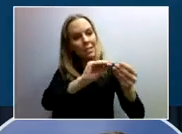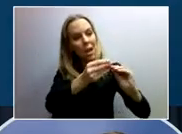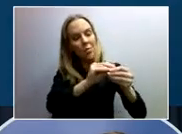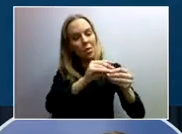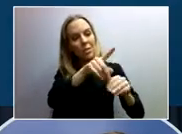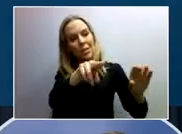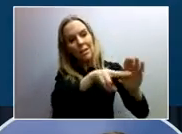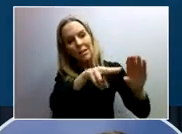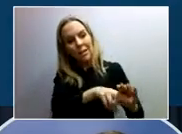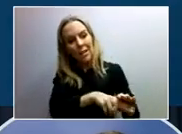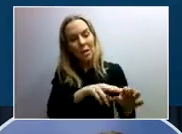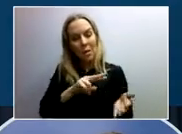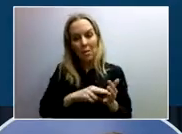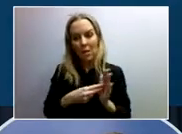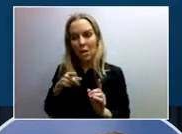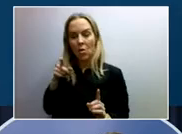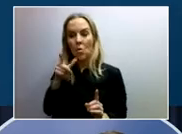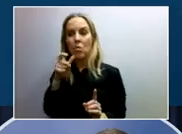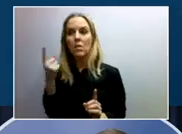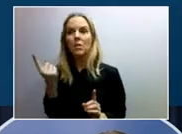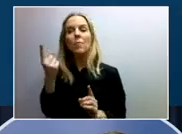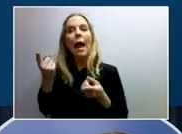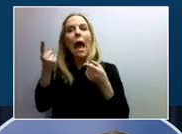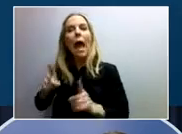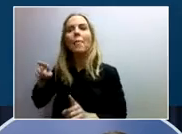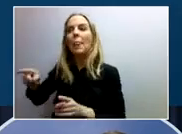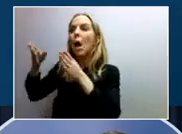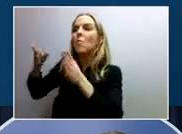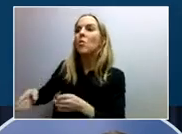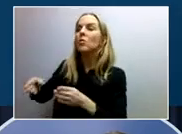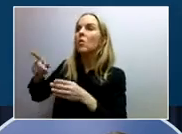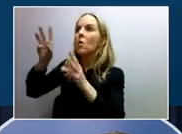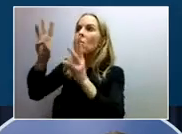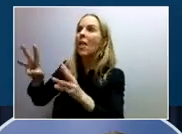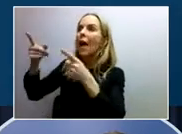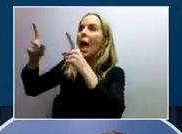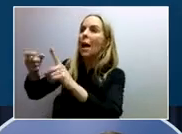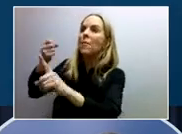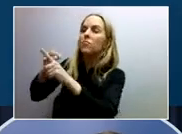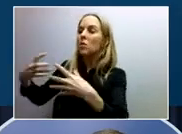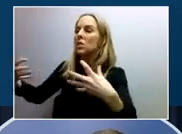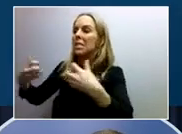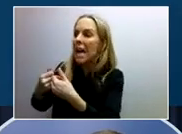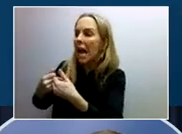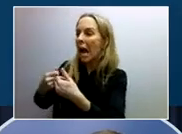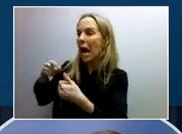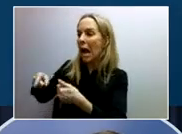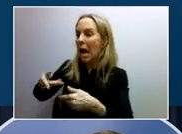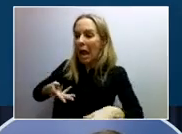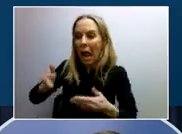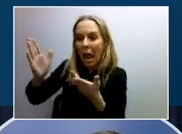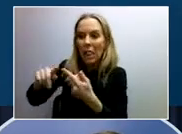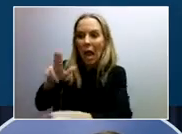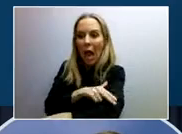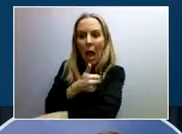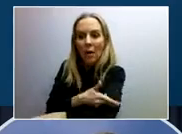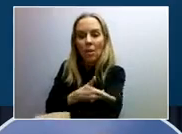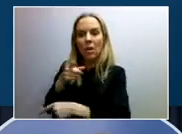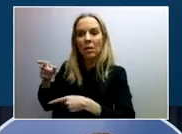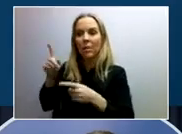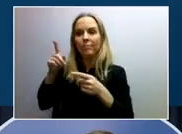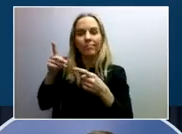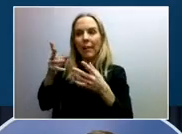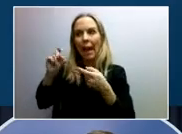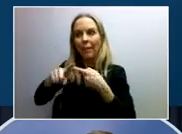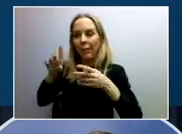hurt today in the car accident due to weather might not have a bed or the level of attention that they need. All